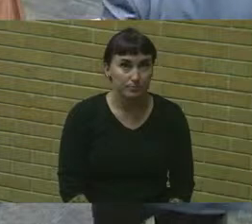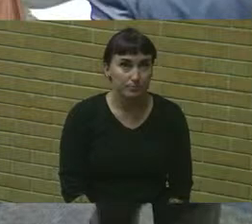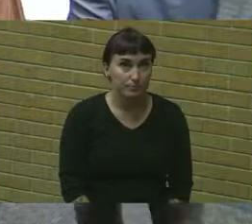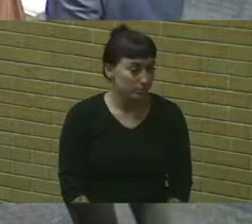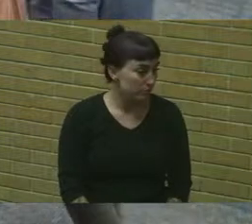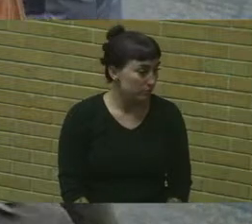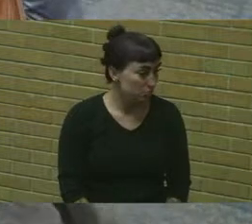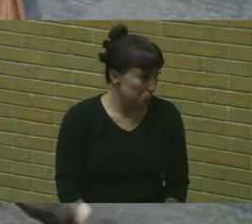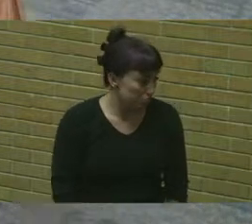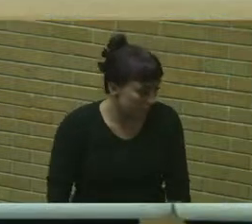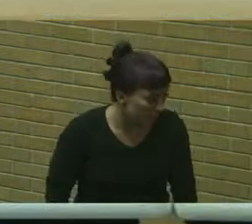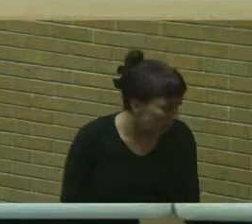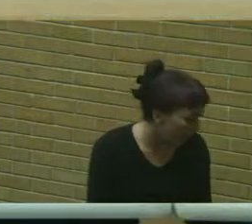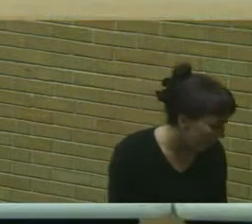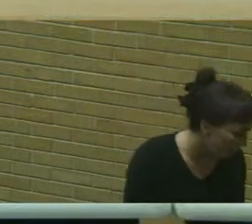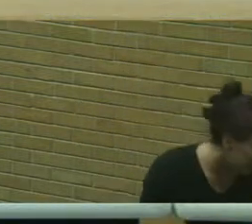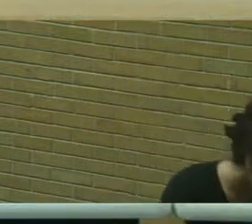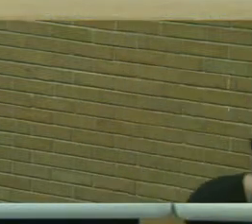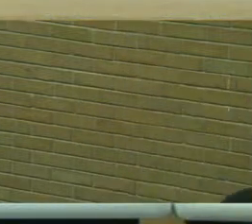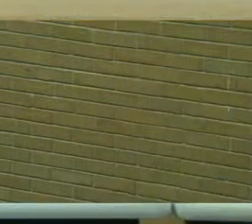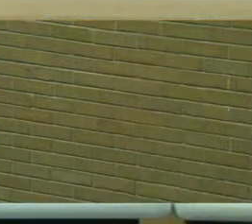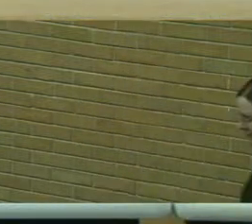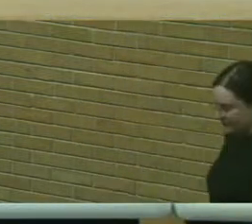Thank you.